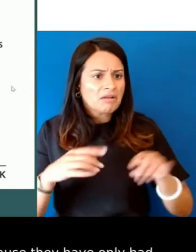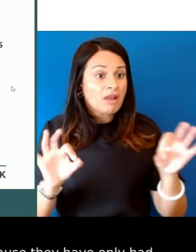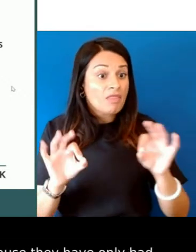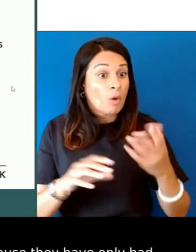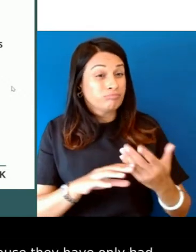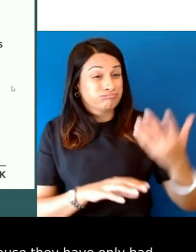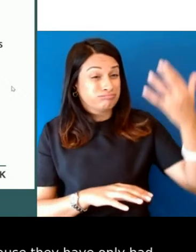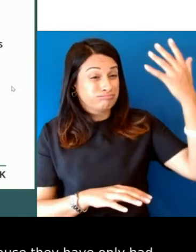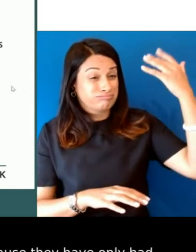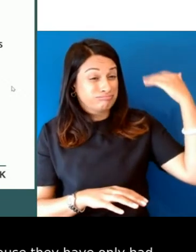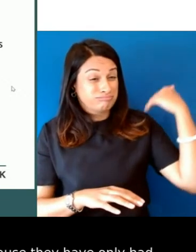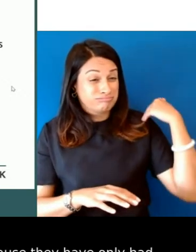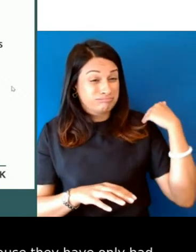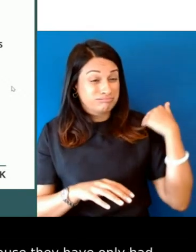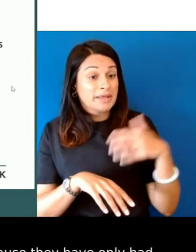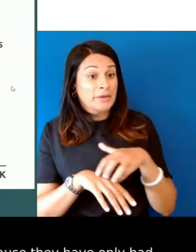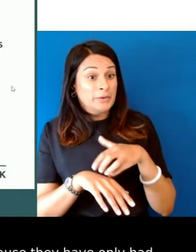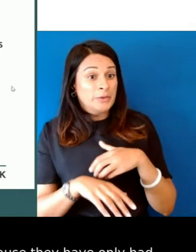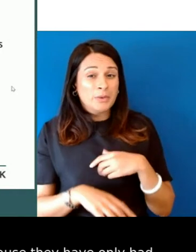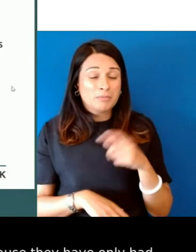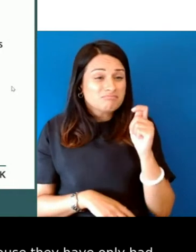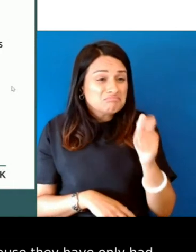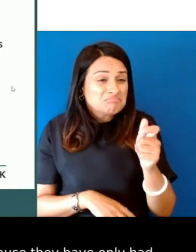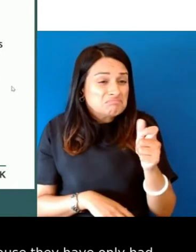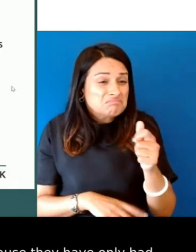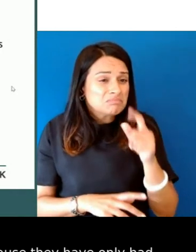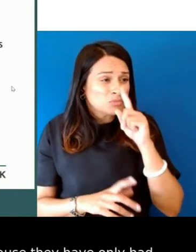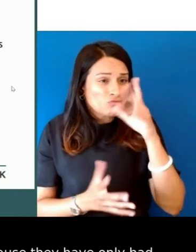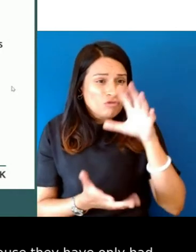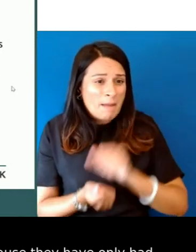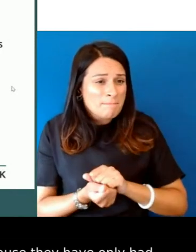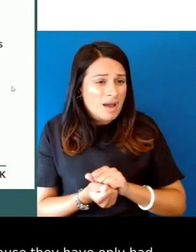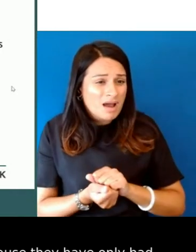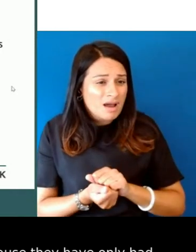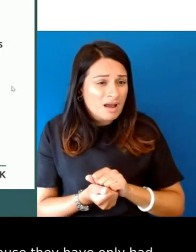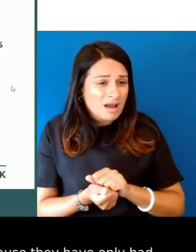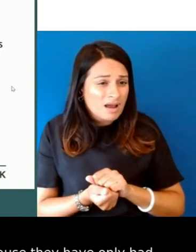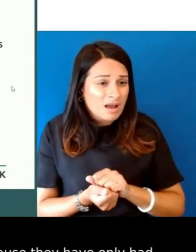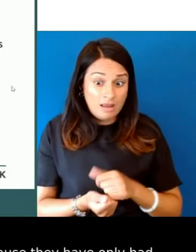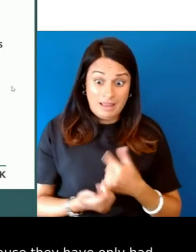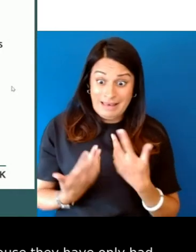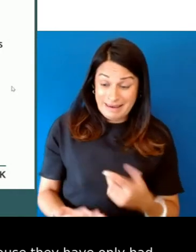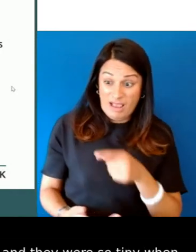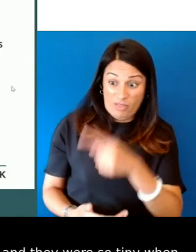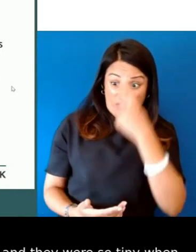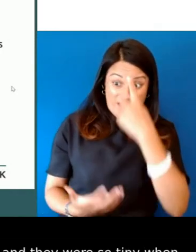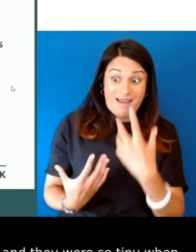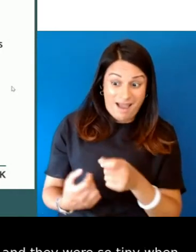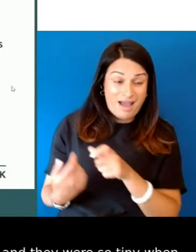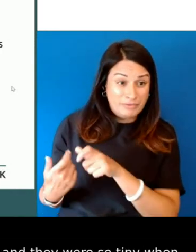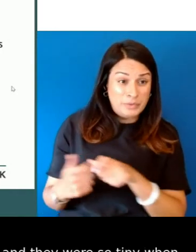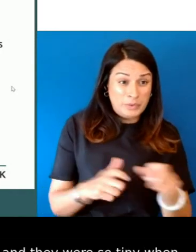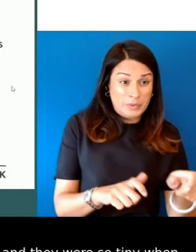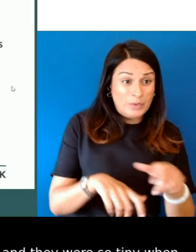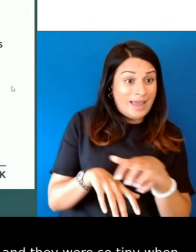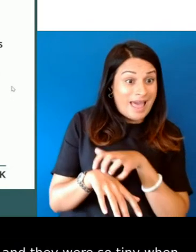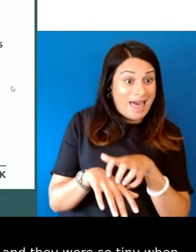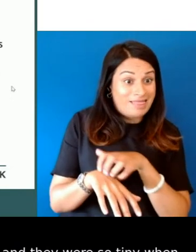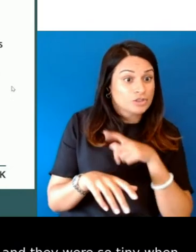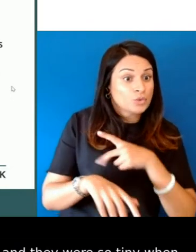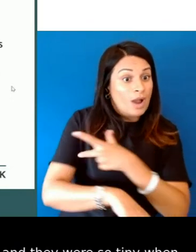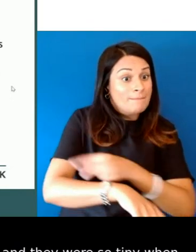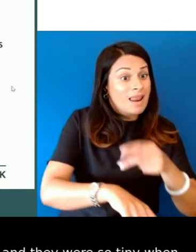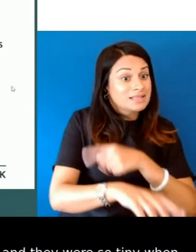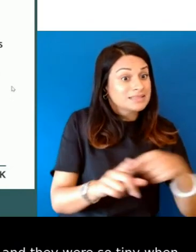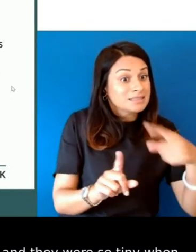so tiny when it happened they don't remember it and now despite us saying look we think you've got an ongoing allergy because the blood tests are still positive your